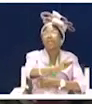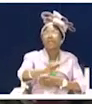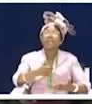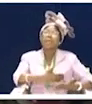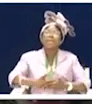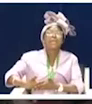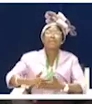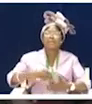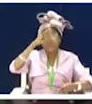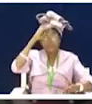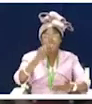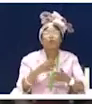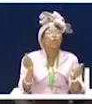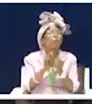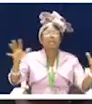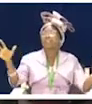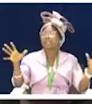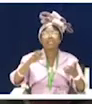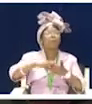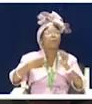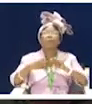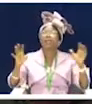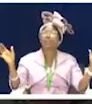without any complications.